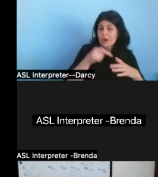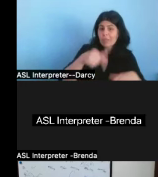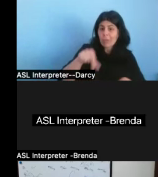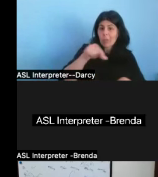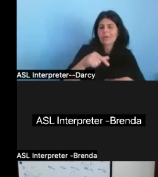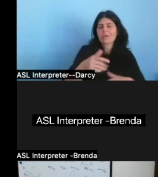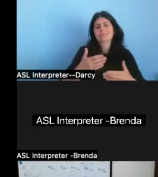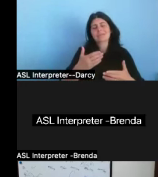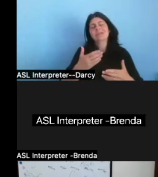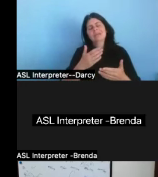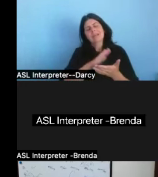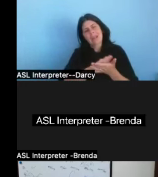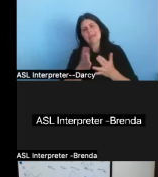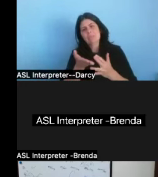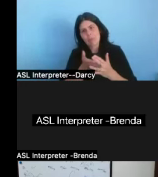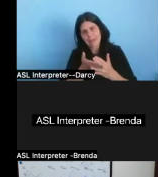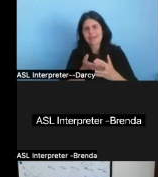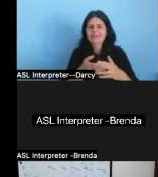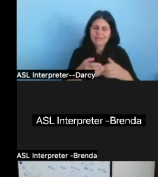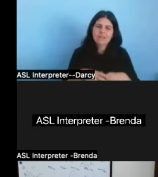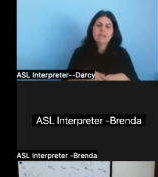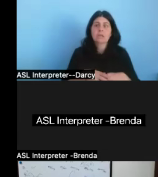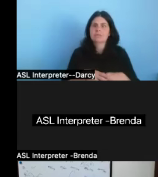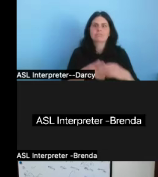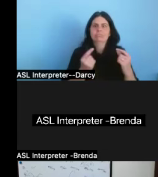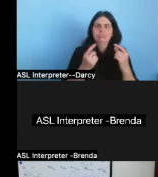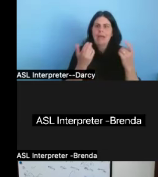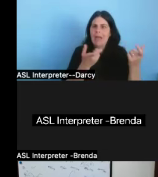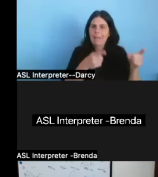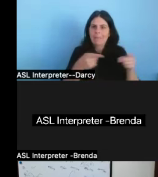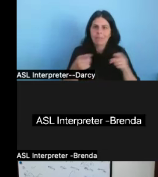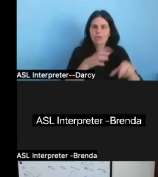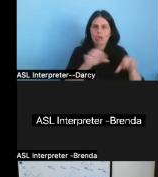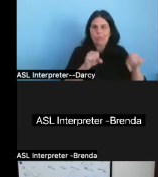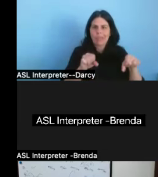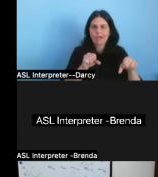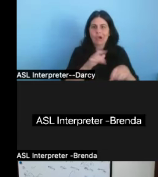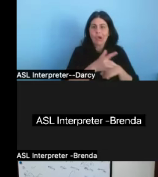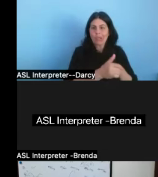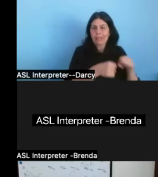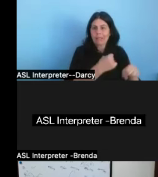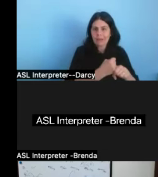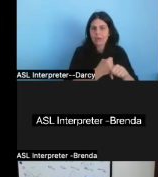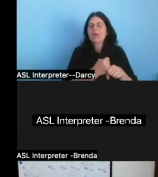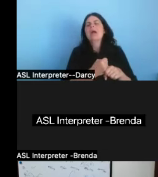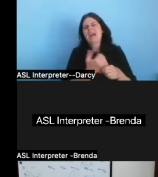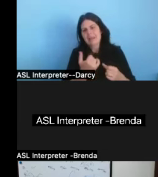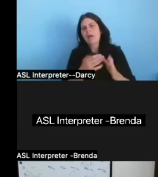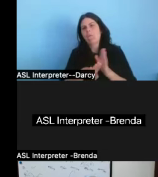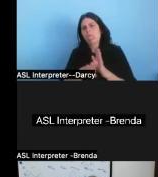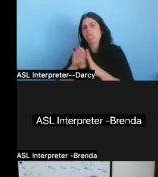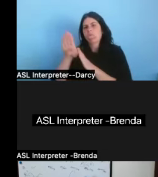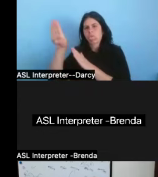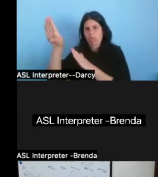after a busy first quarter of the year. And then it's picked up recently, and we've had several swarms over the past few